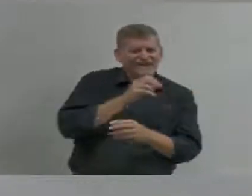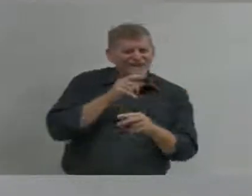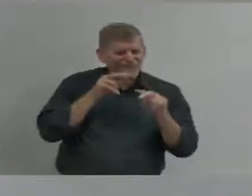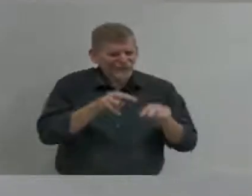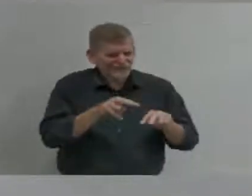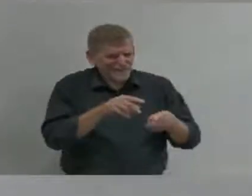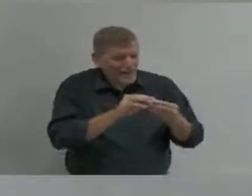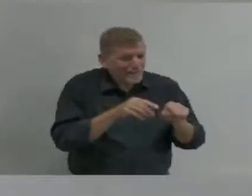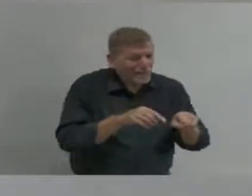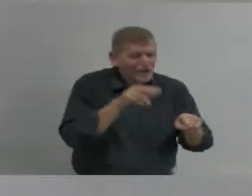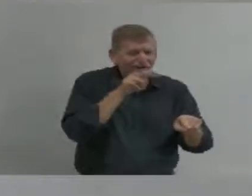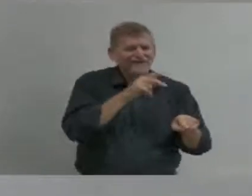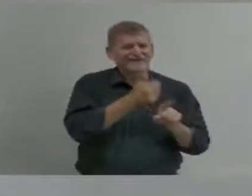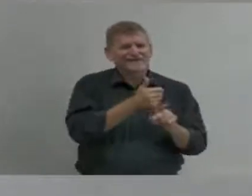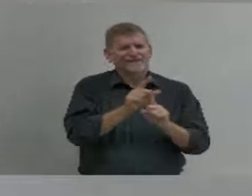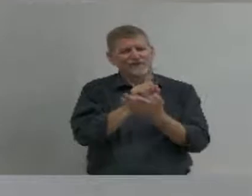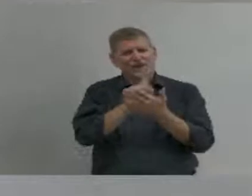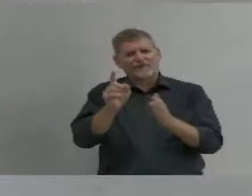Okay.